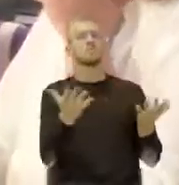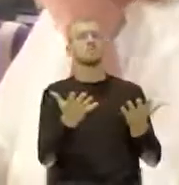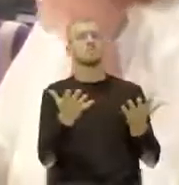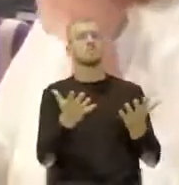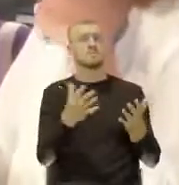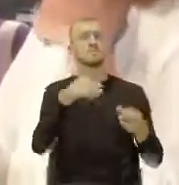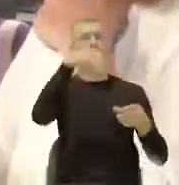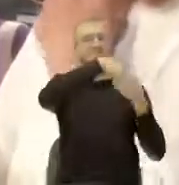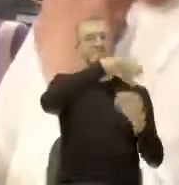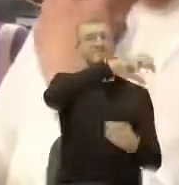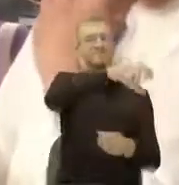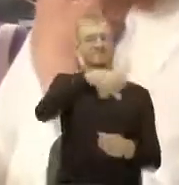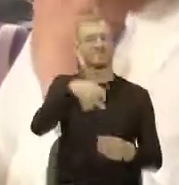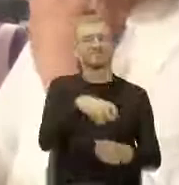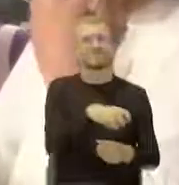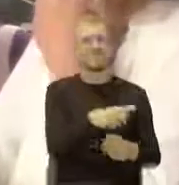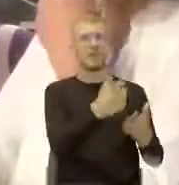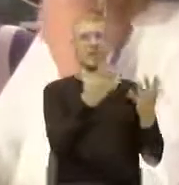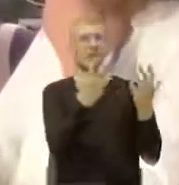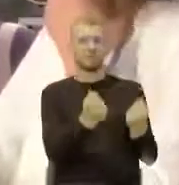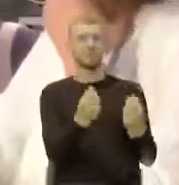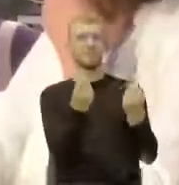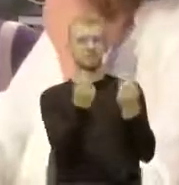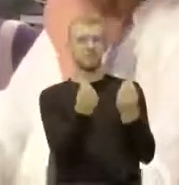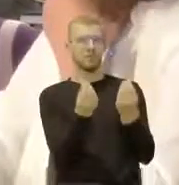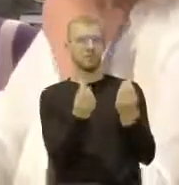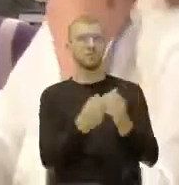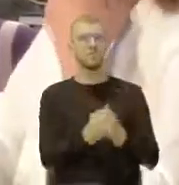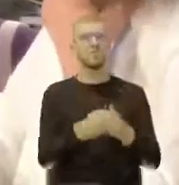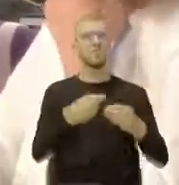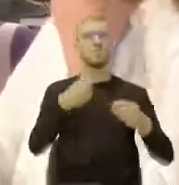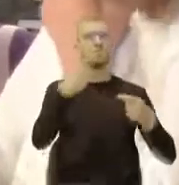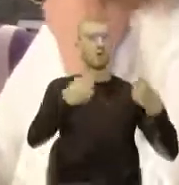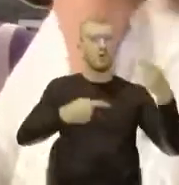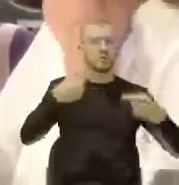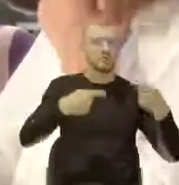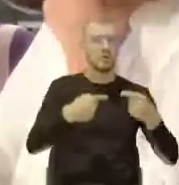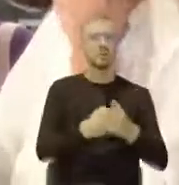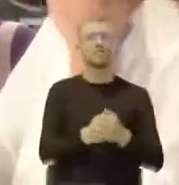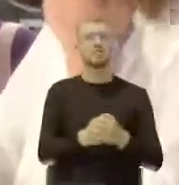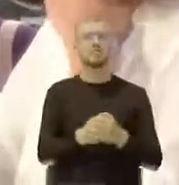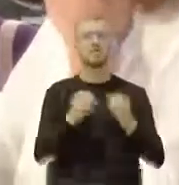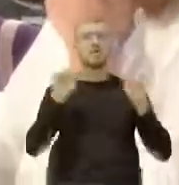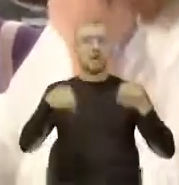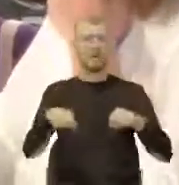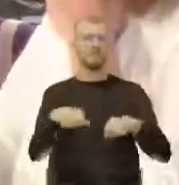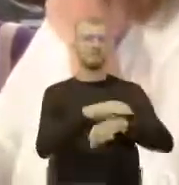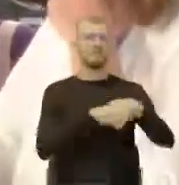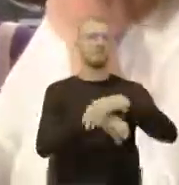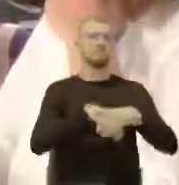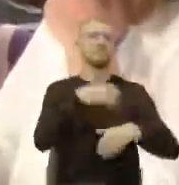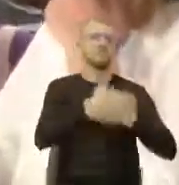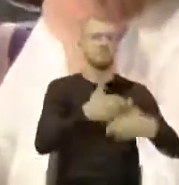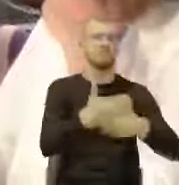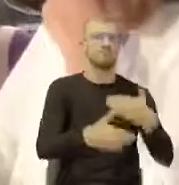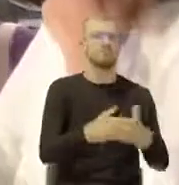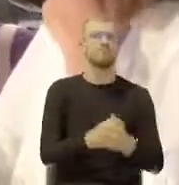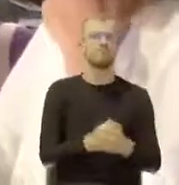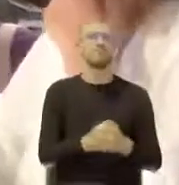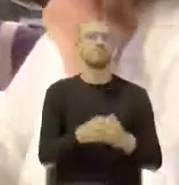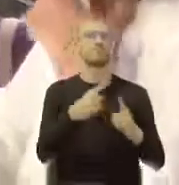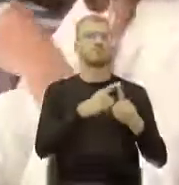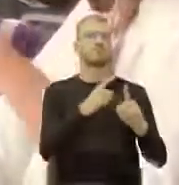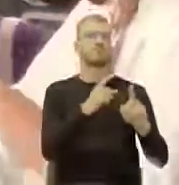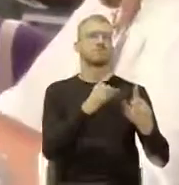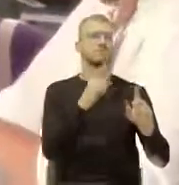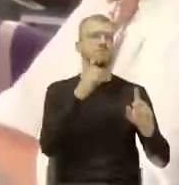care. And when it's not social services with care, it's in addition to social services,